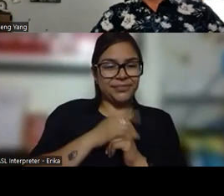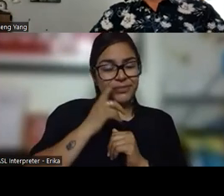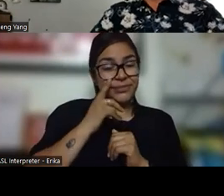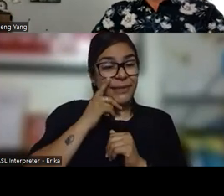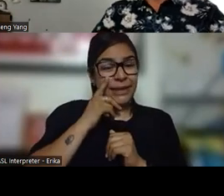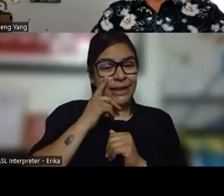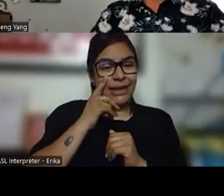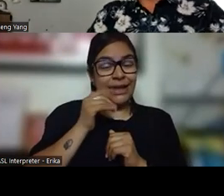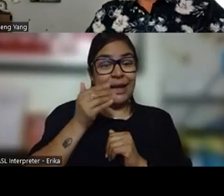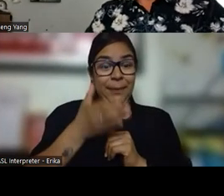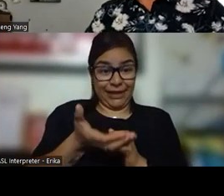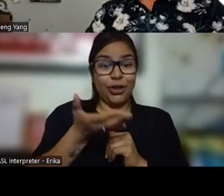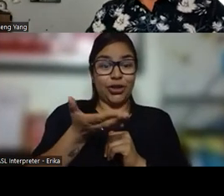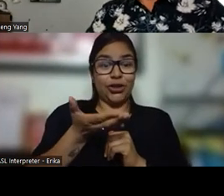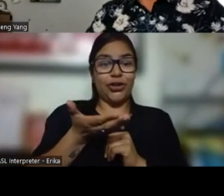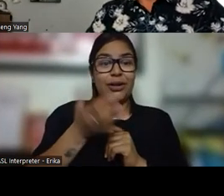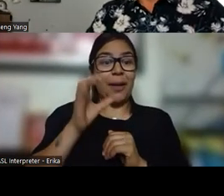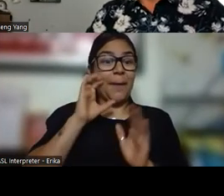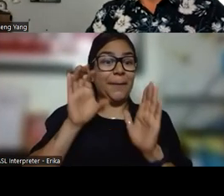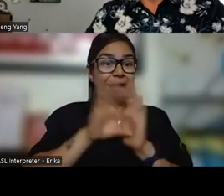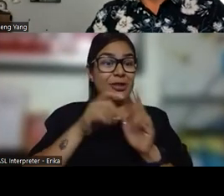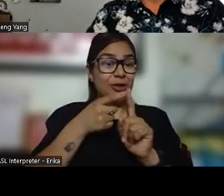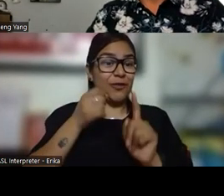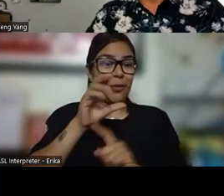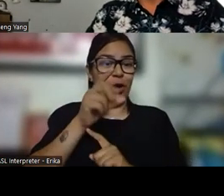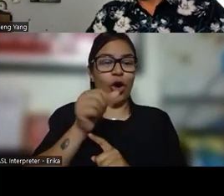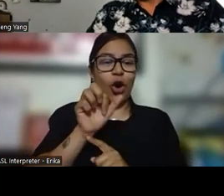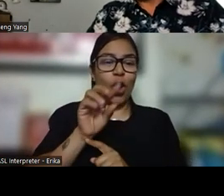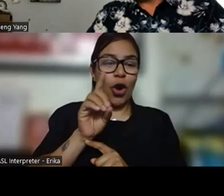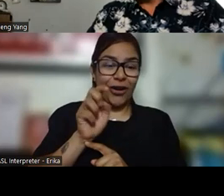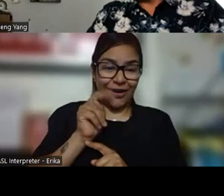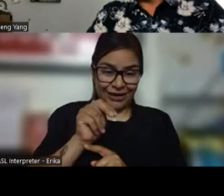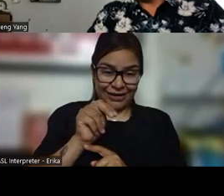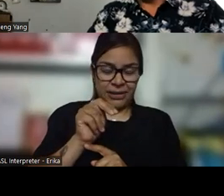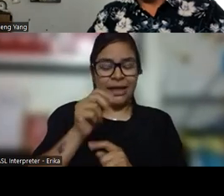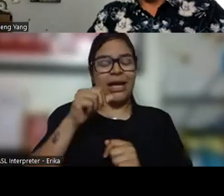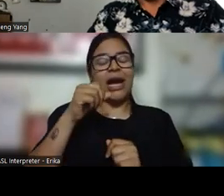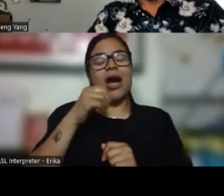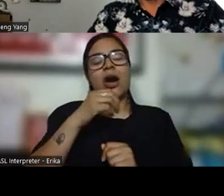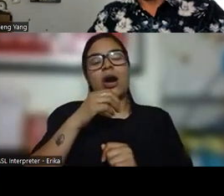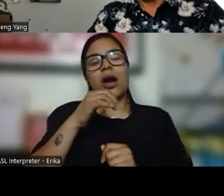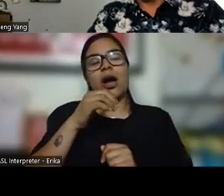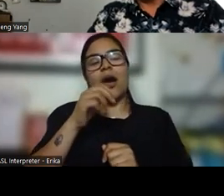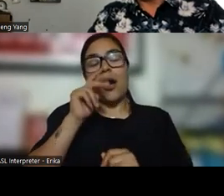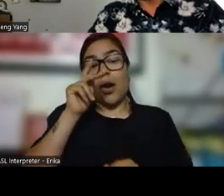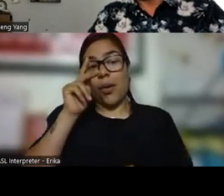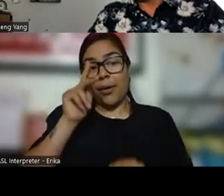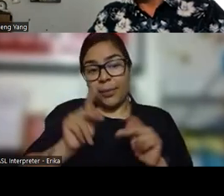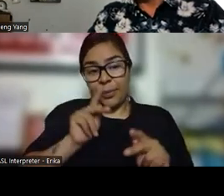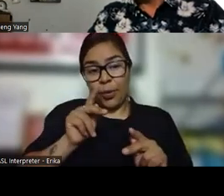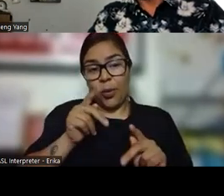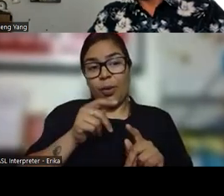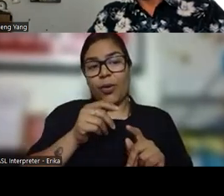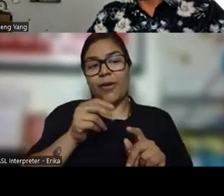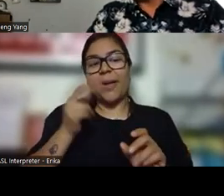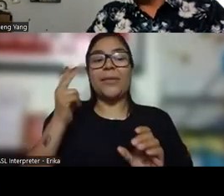Here's a garden. As I mentioned earlier, garden is the expertise of our elderly. And when the elderly come here to work with the